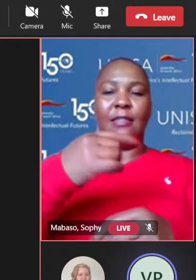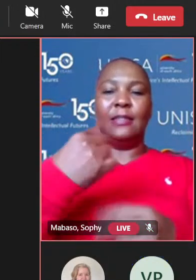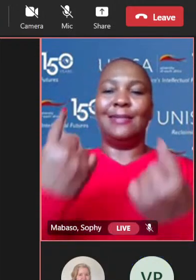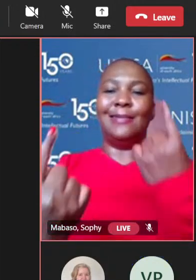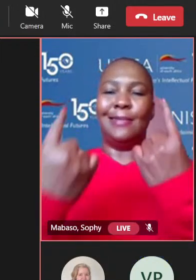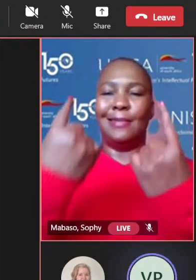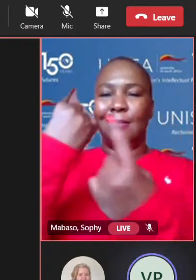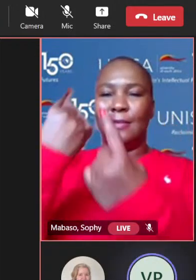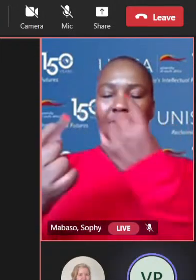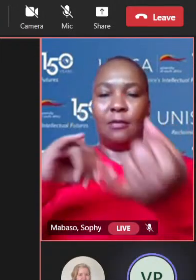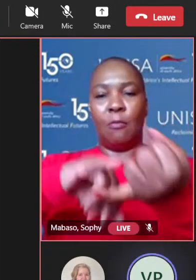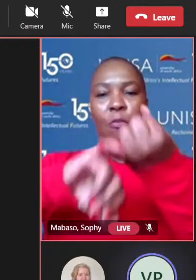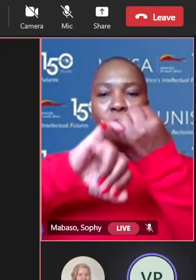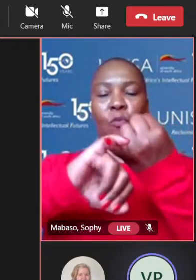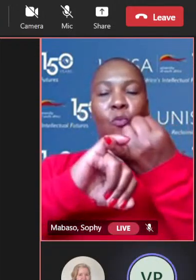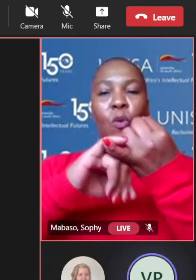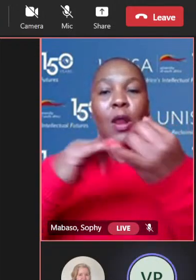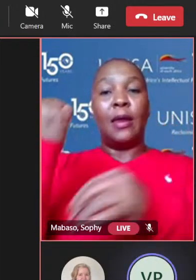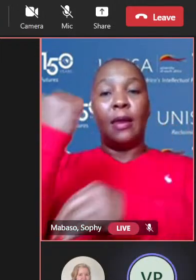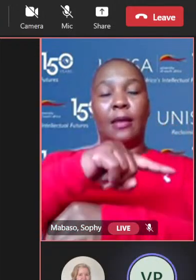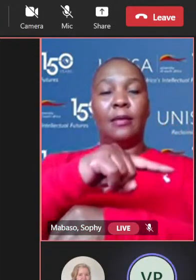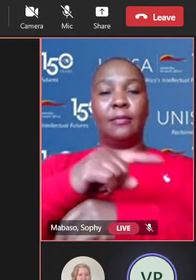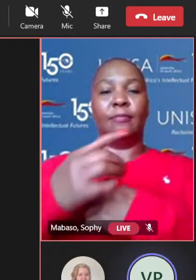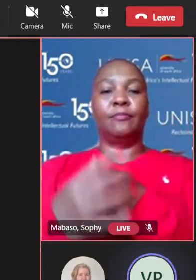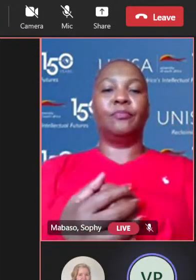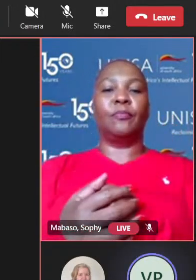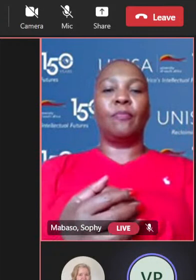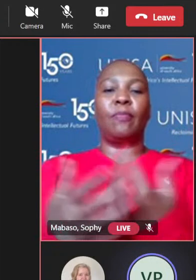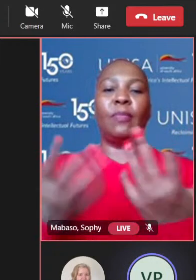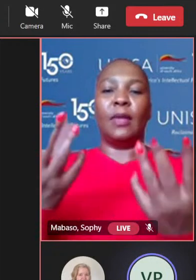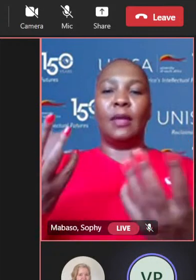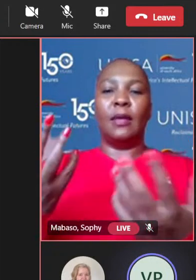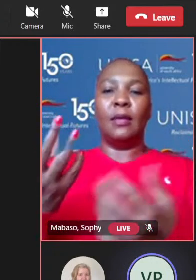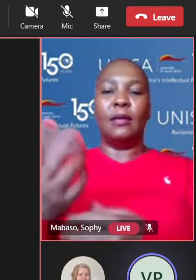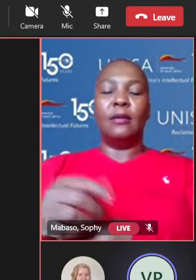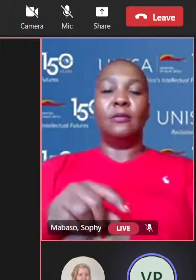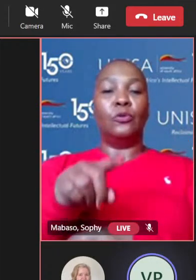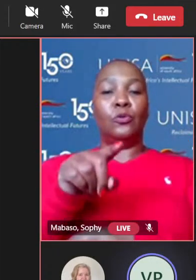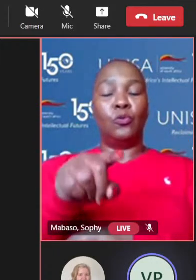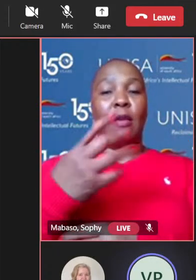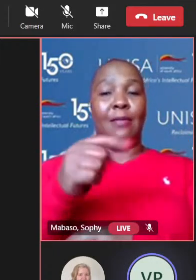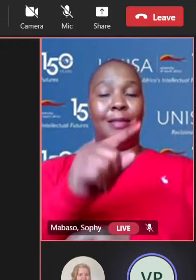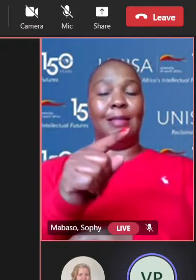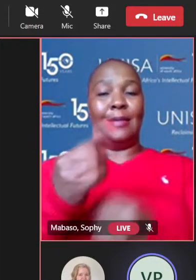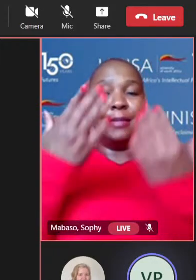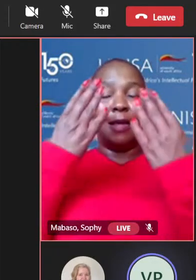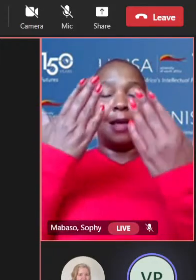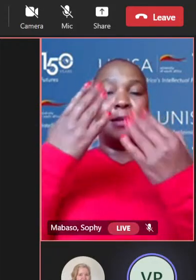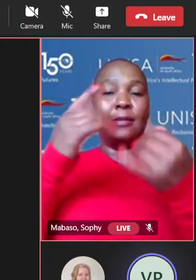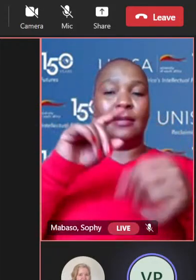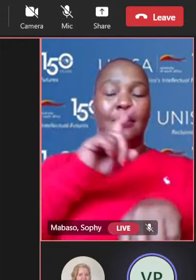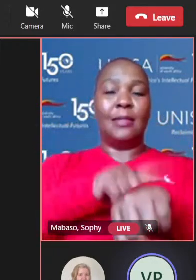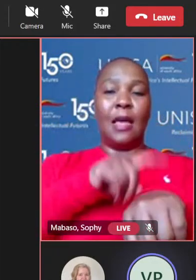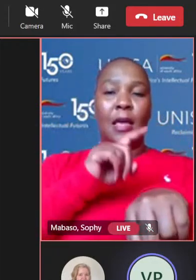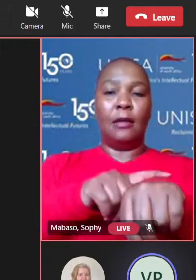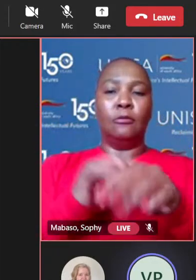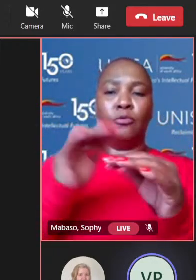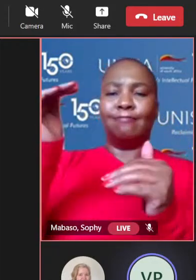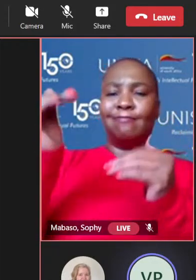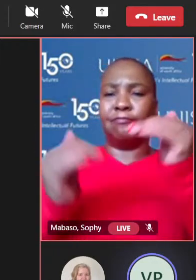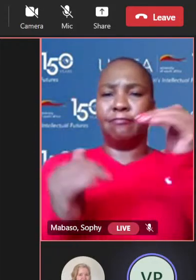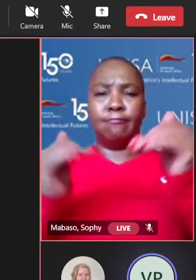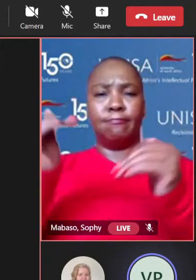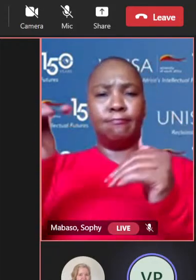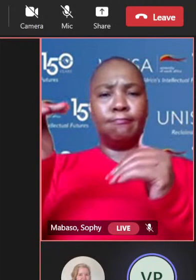day. Okay. To have this study time, you may need to adjust how much time you spend on